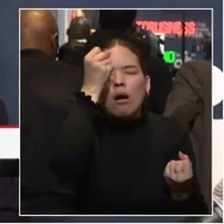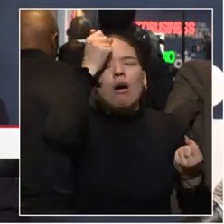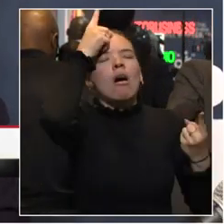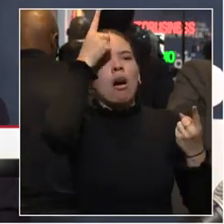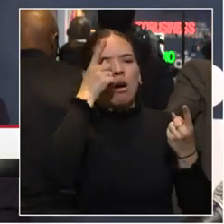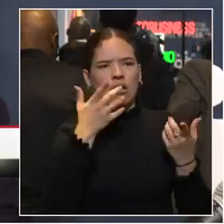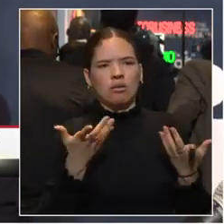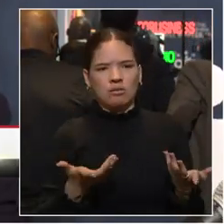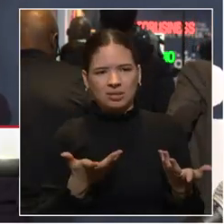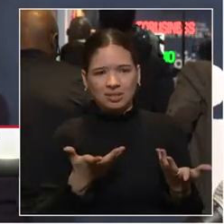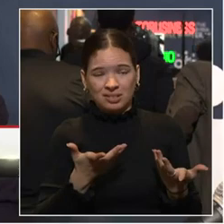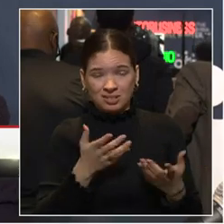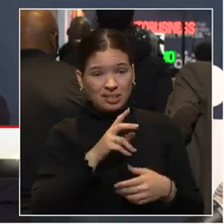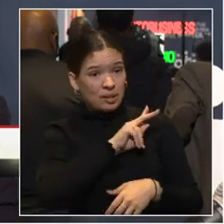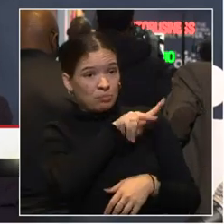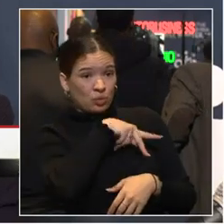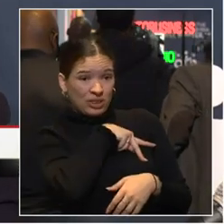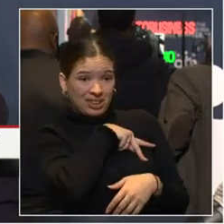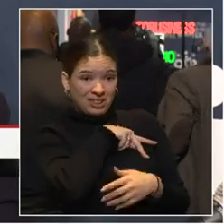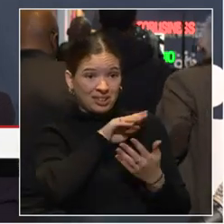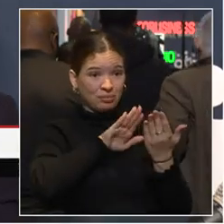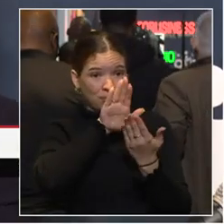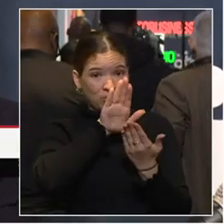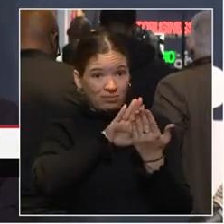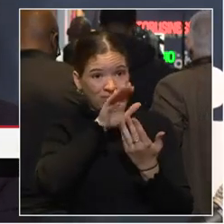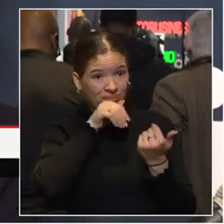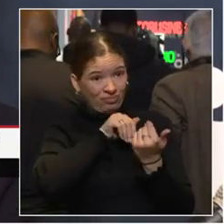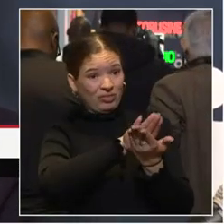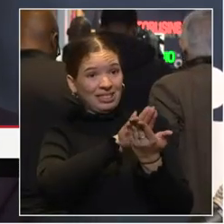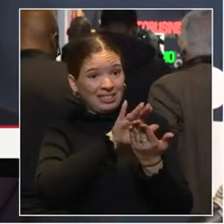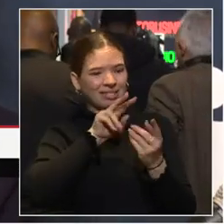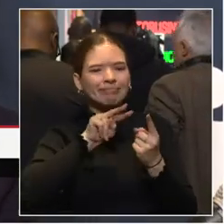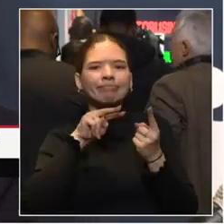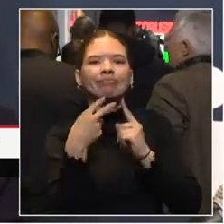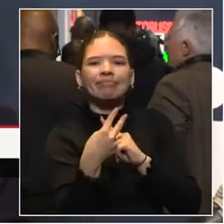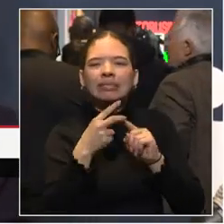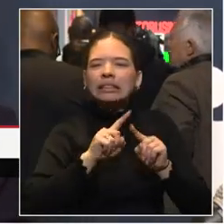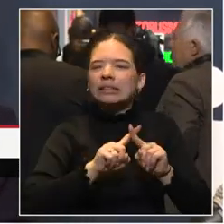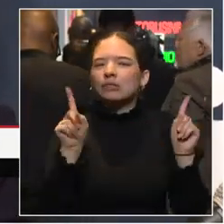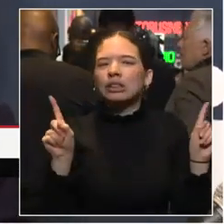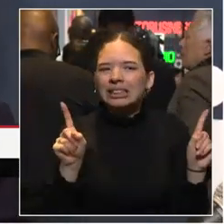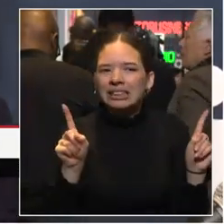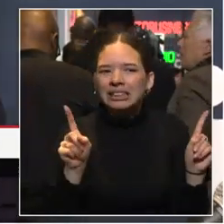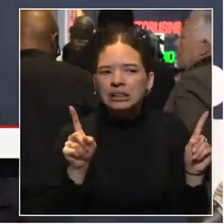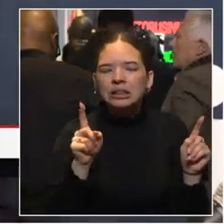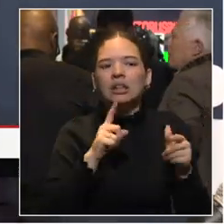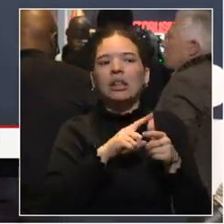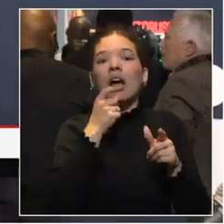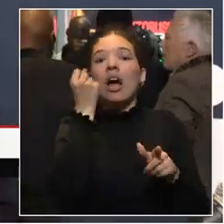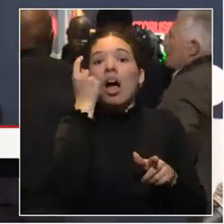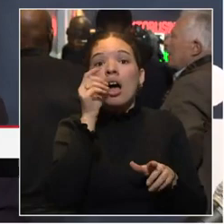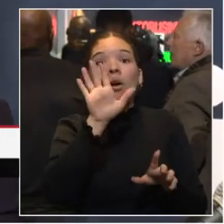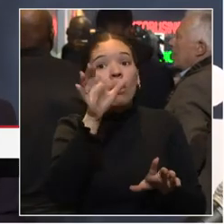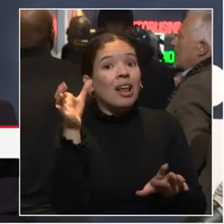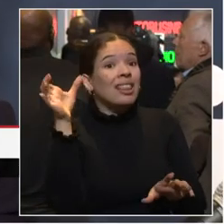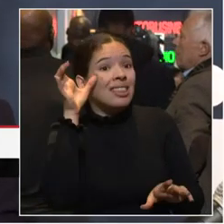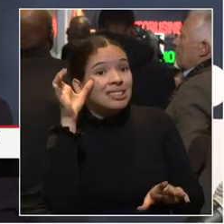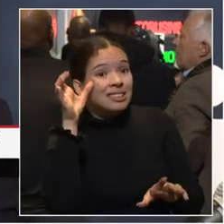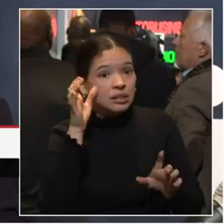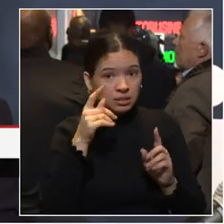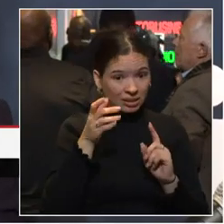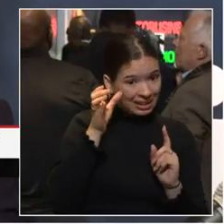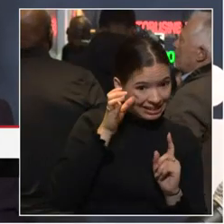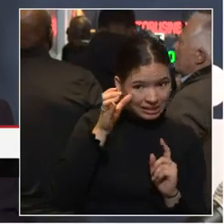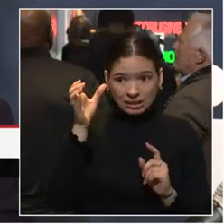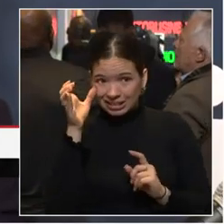to communicate my position, listen to another position that may be the same as